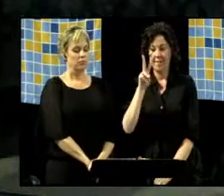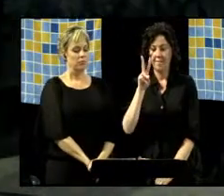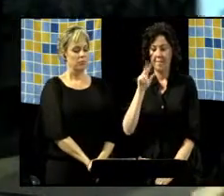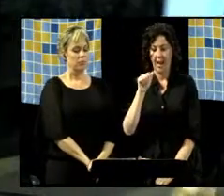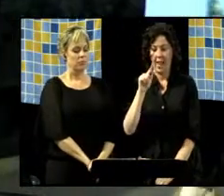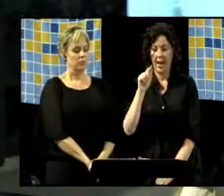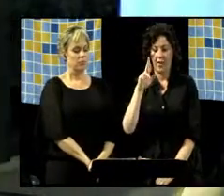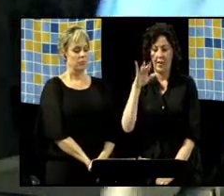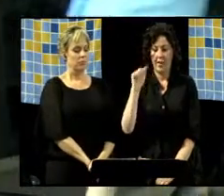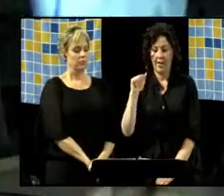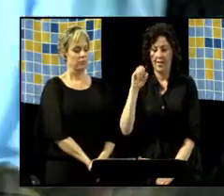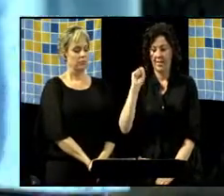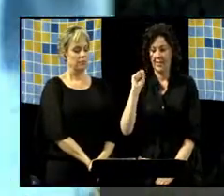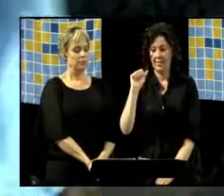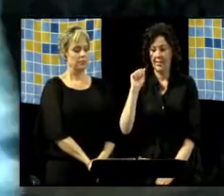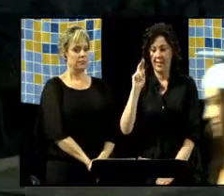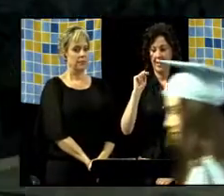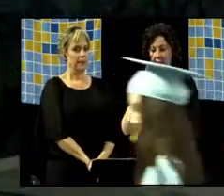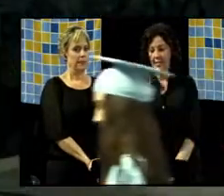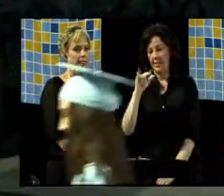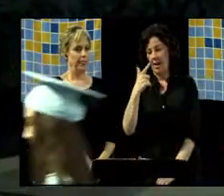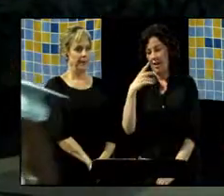Echandi Santiago.